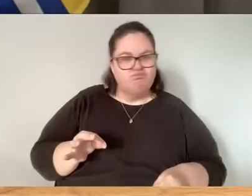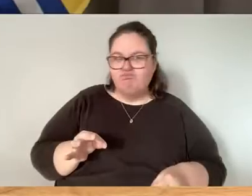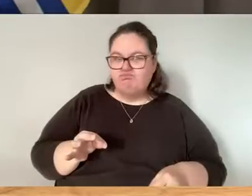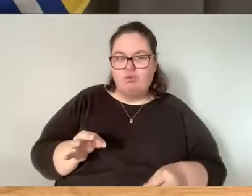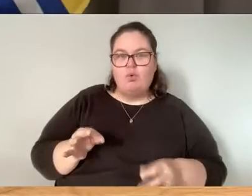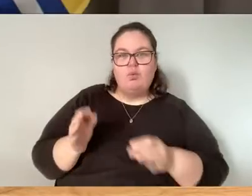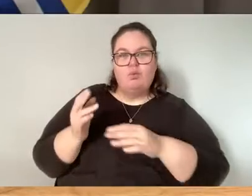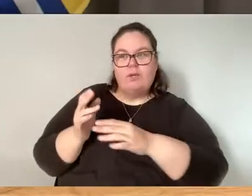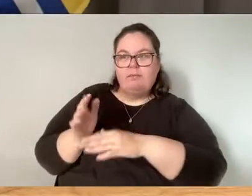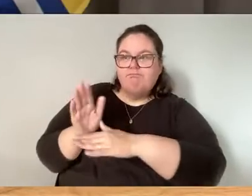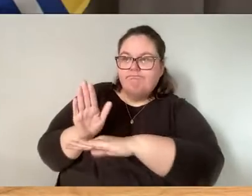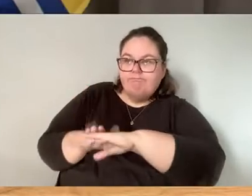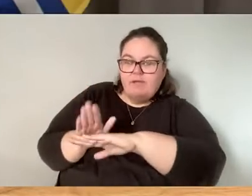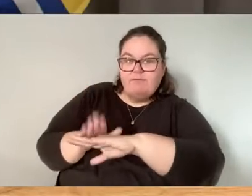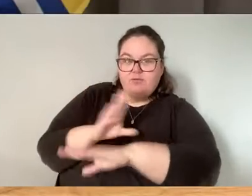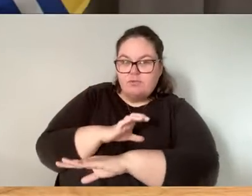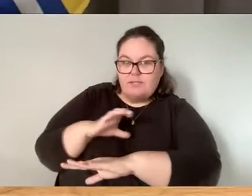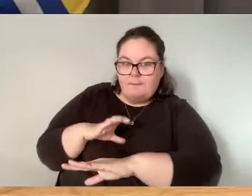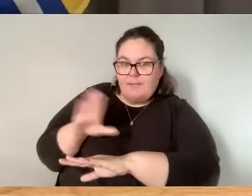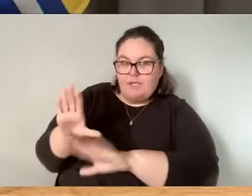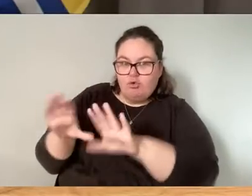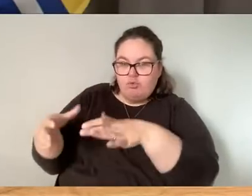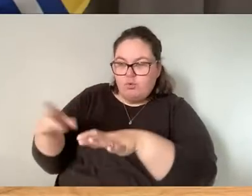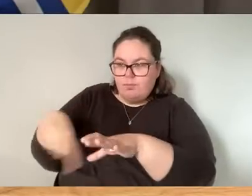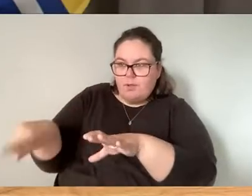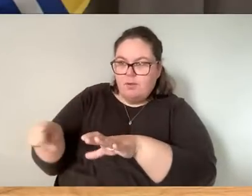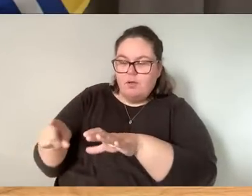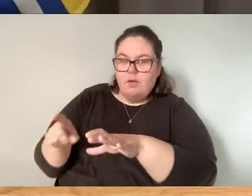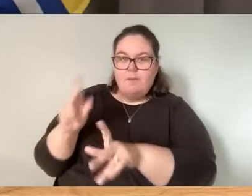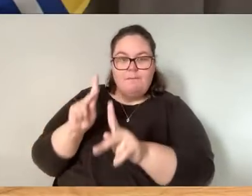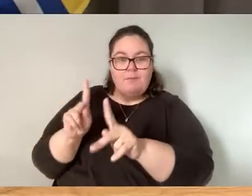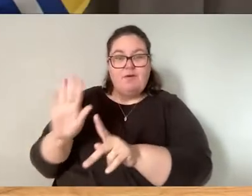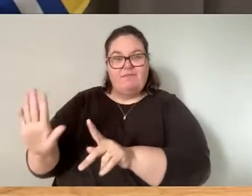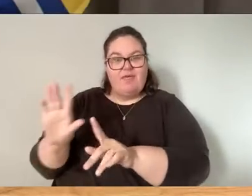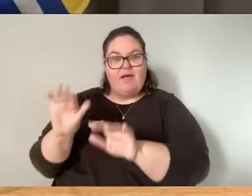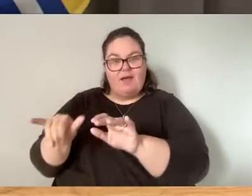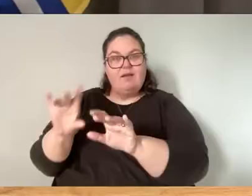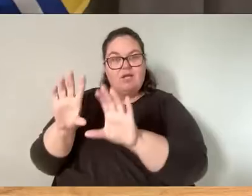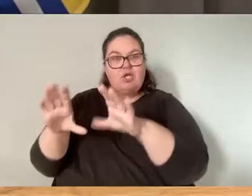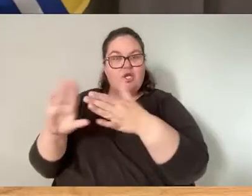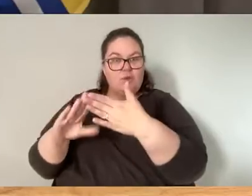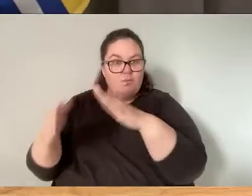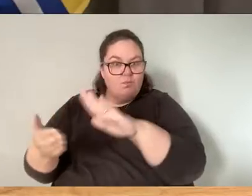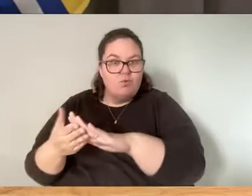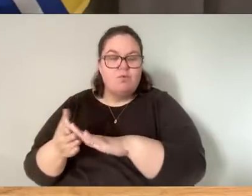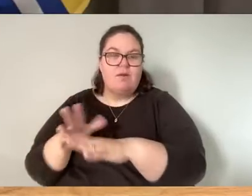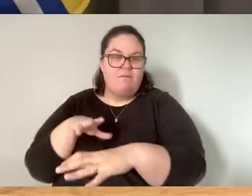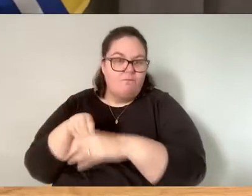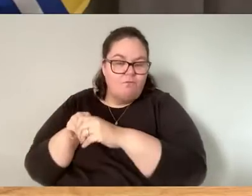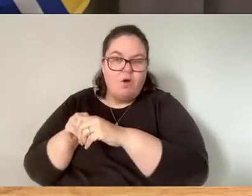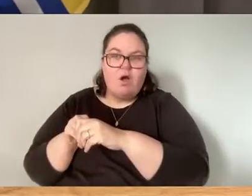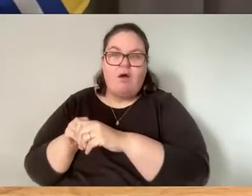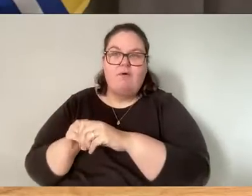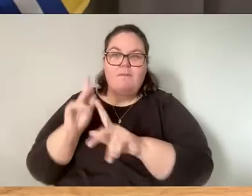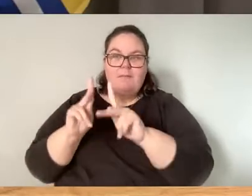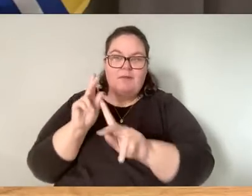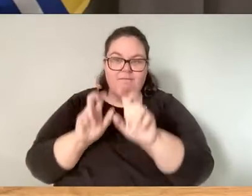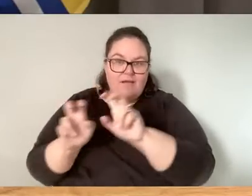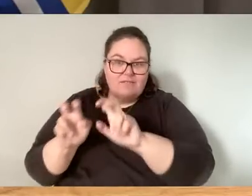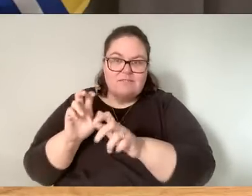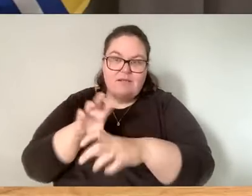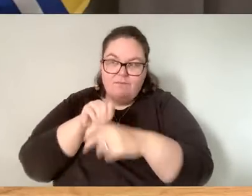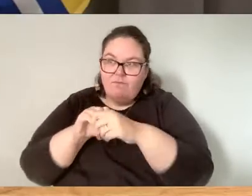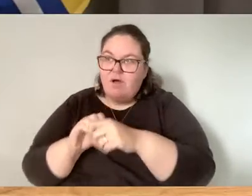who will work with communities, work with stakeholders, and making sure that the recommendation they are sending to us, it's to